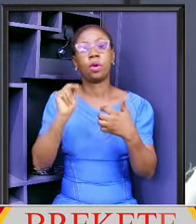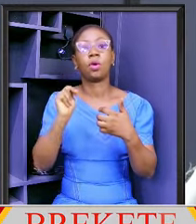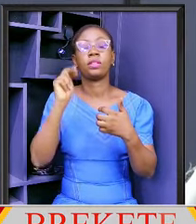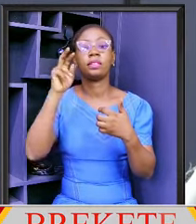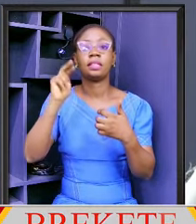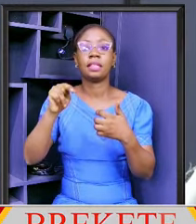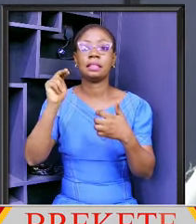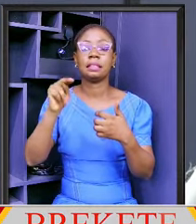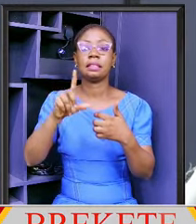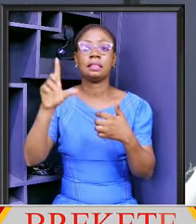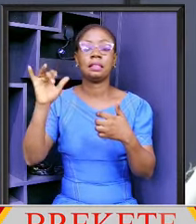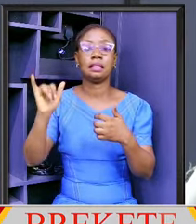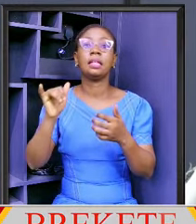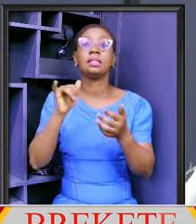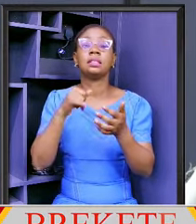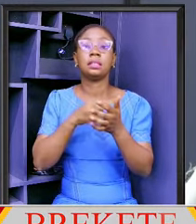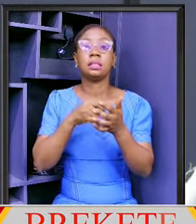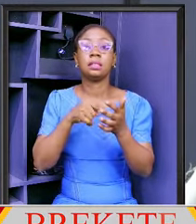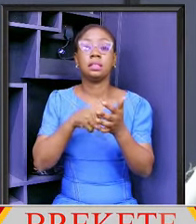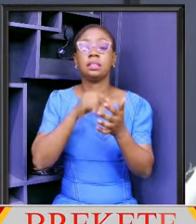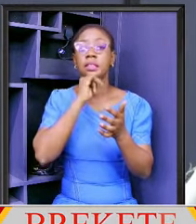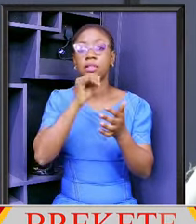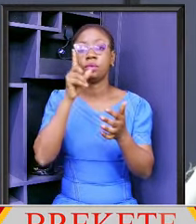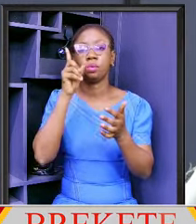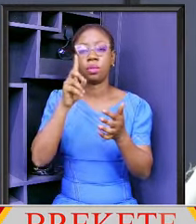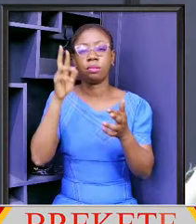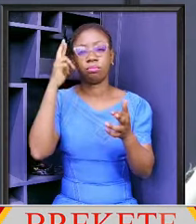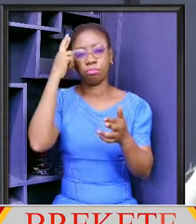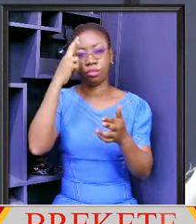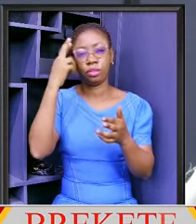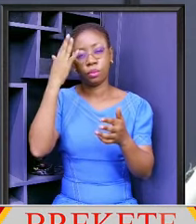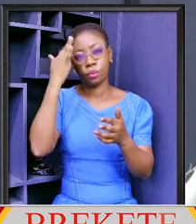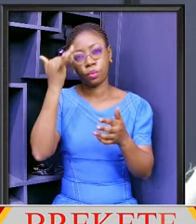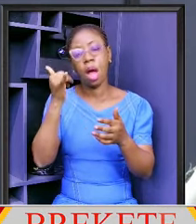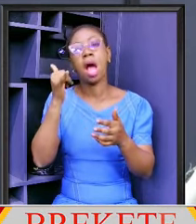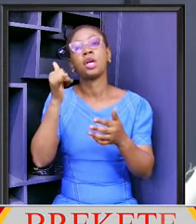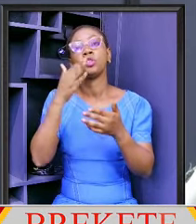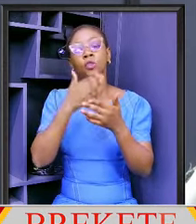This is the more reason why some people will have to lose their job today.